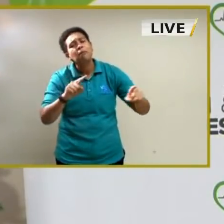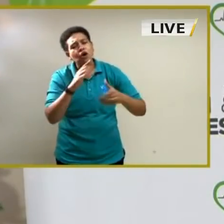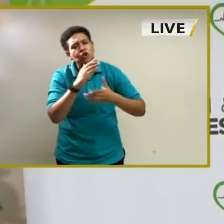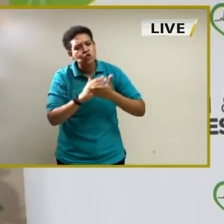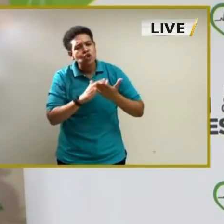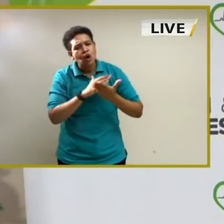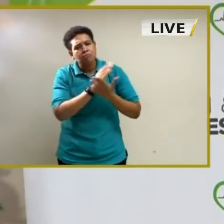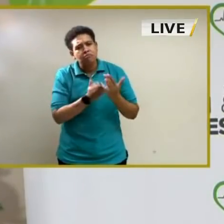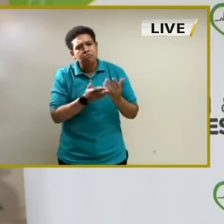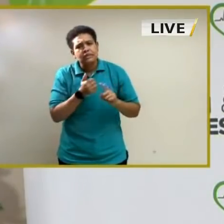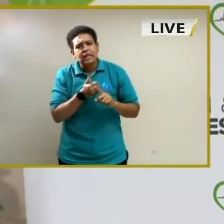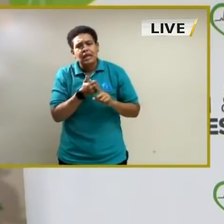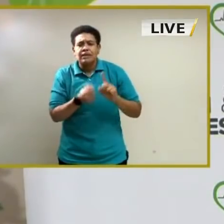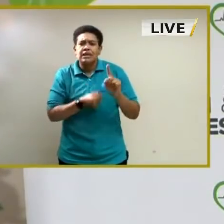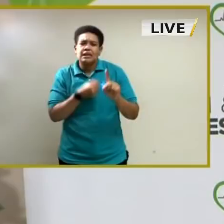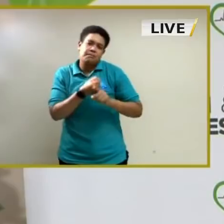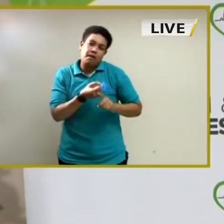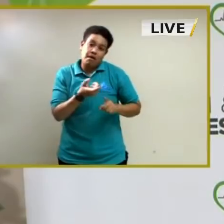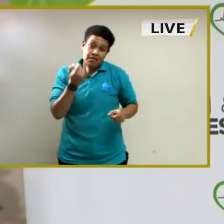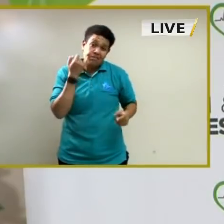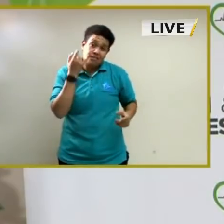those side effects, if you will,